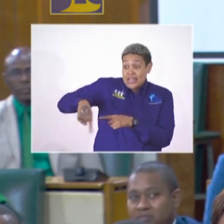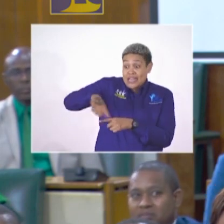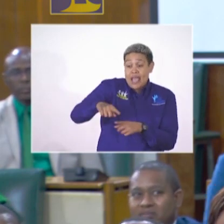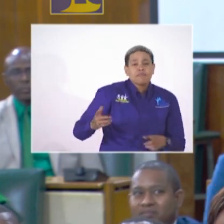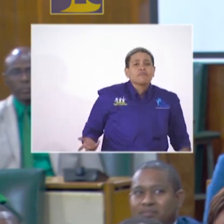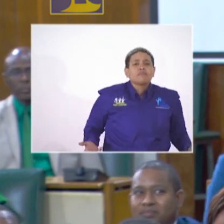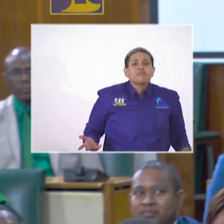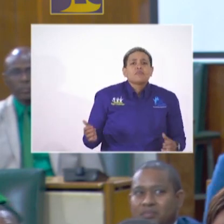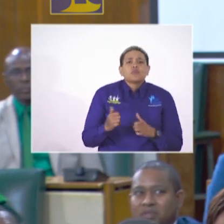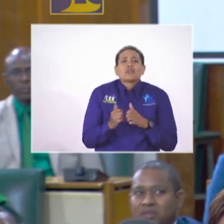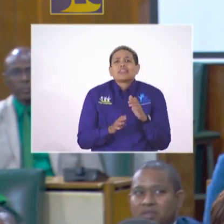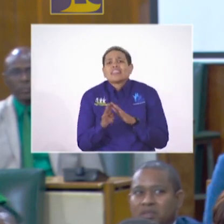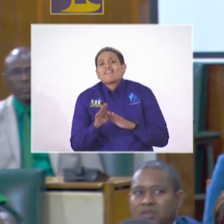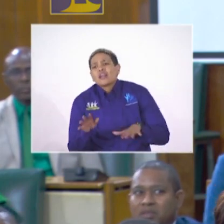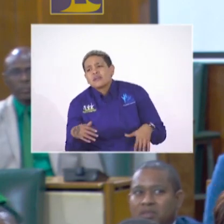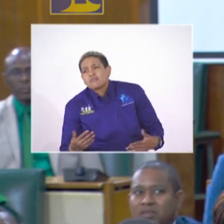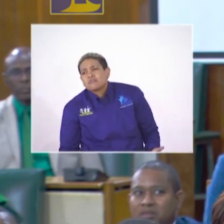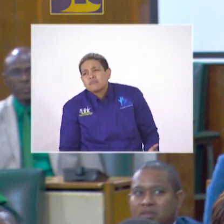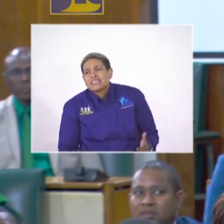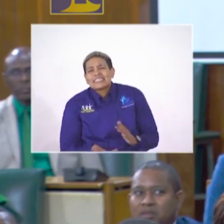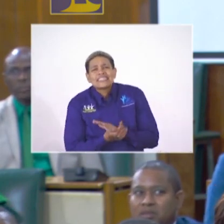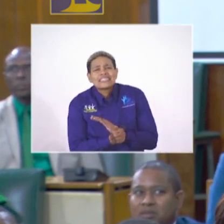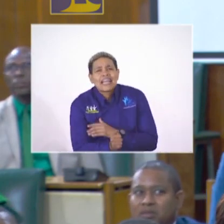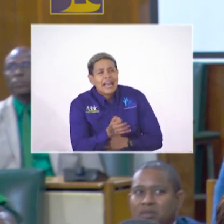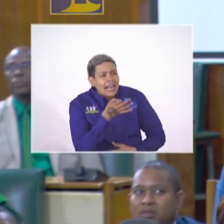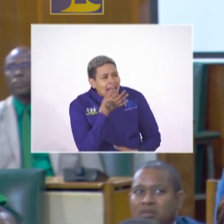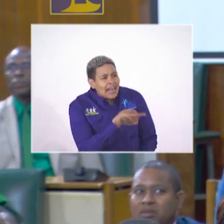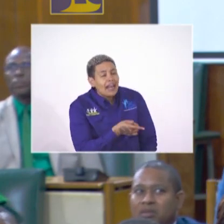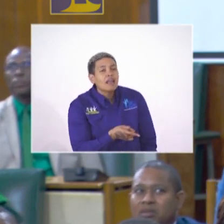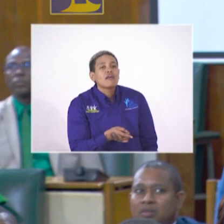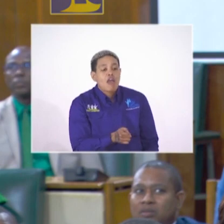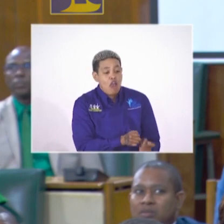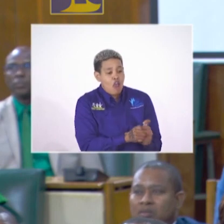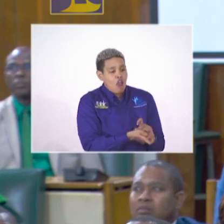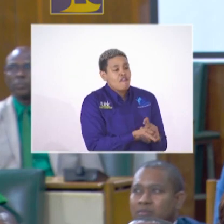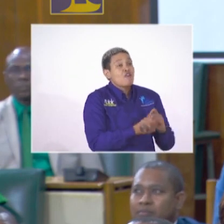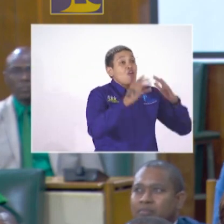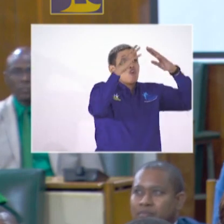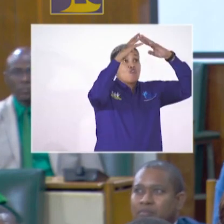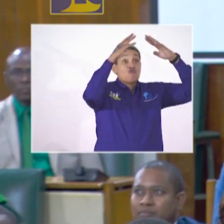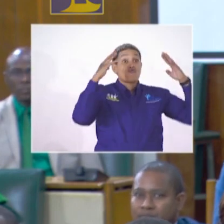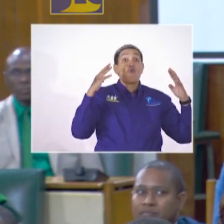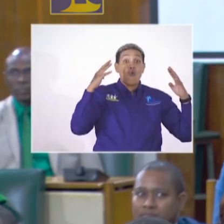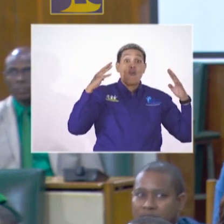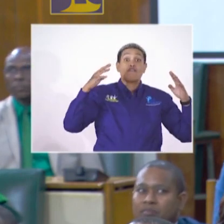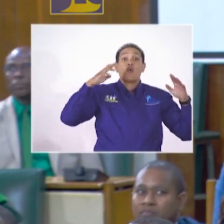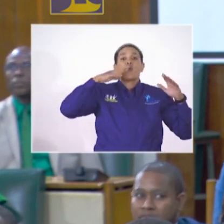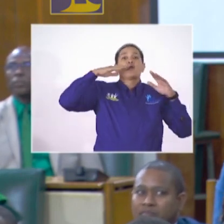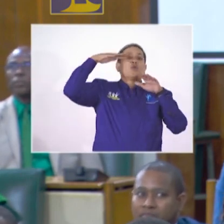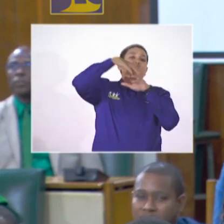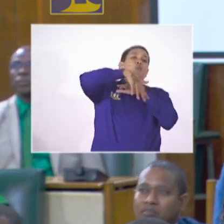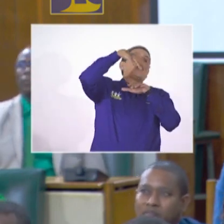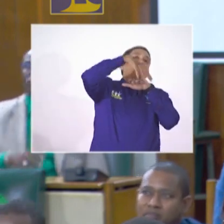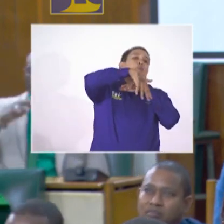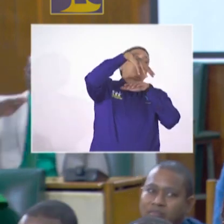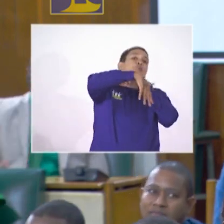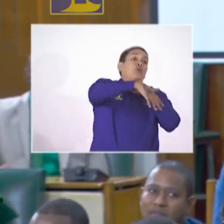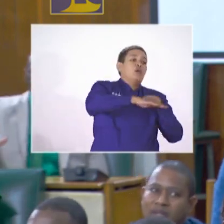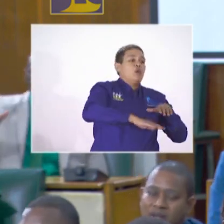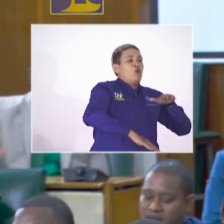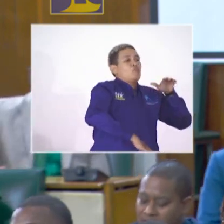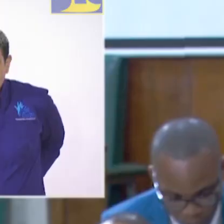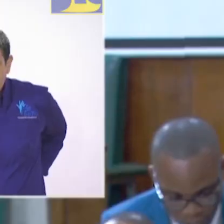in developing the skill of converting the rooftops into catchment areas flowing into